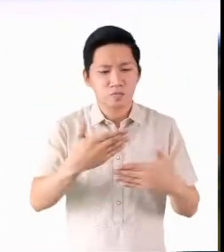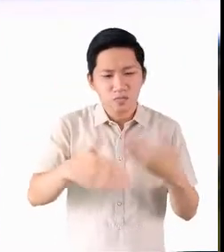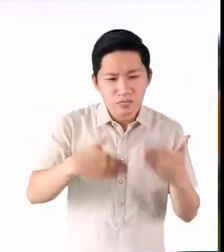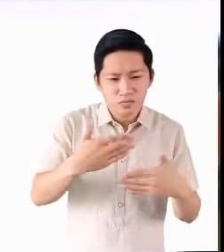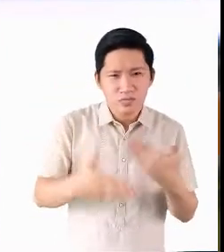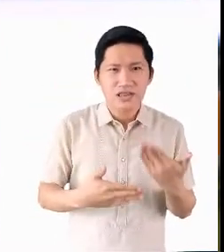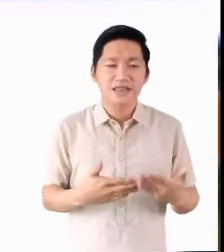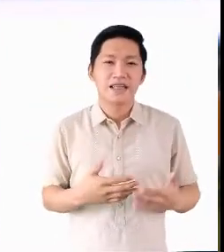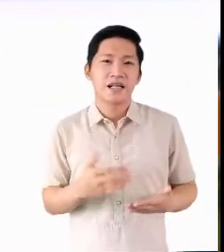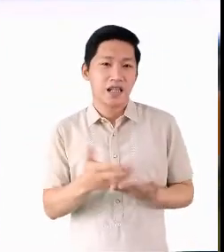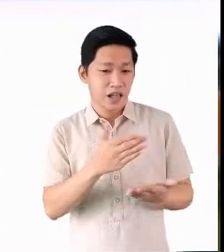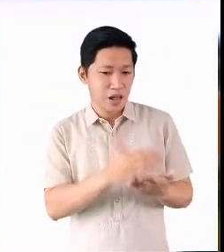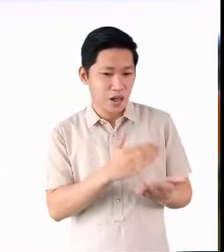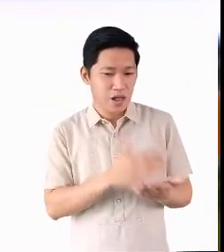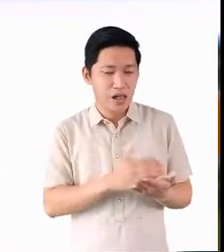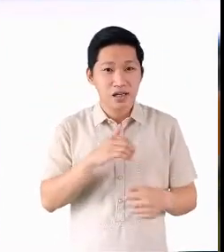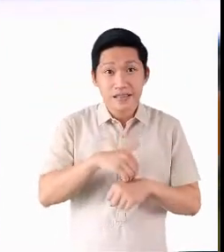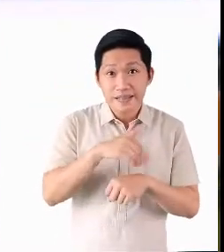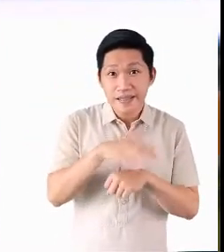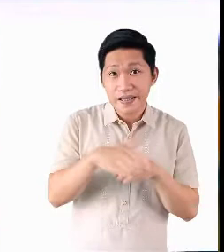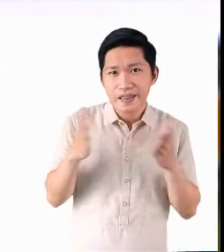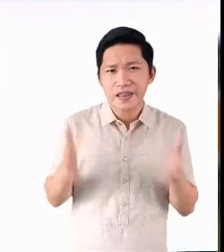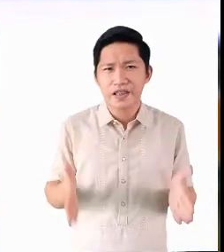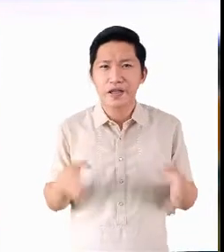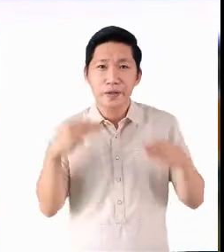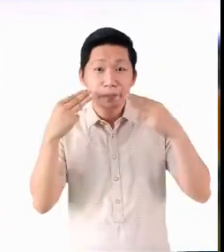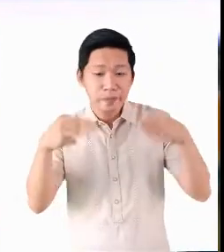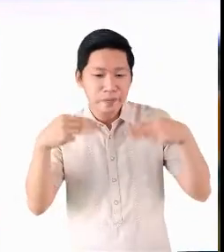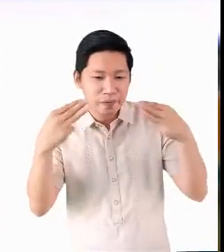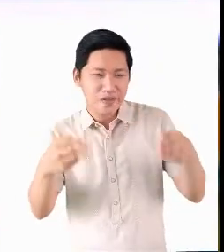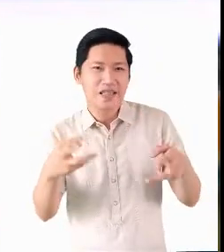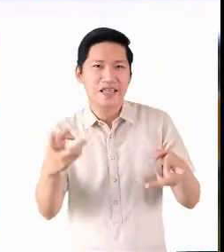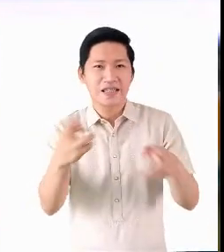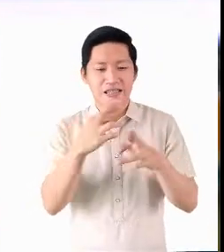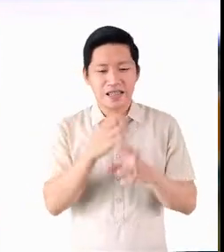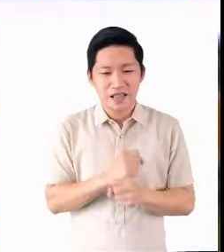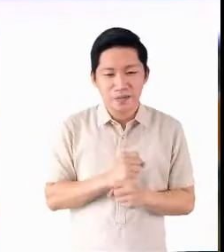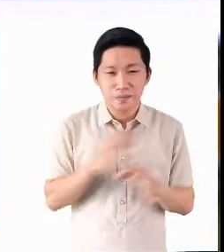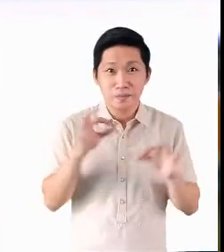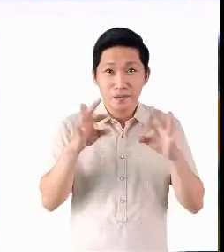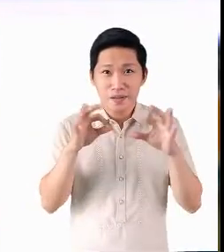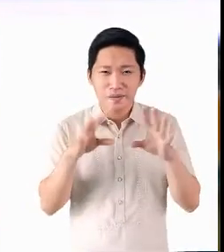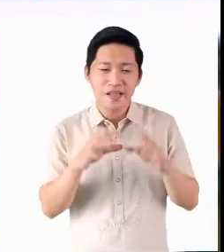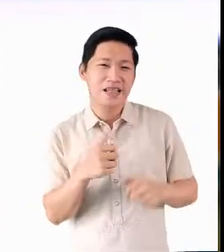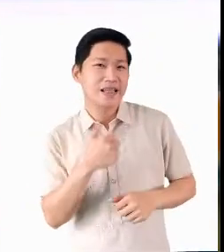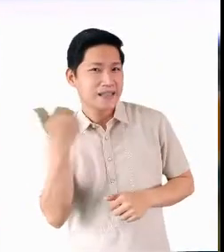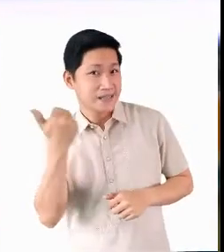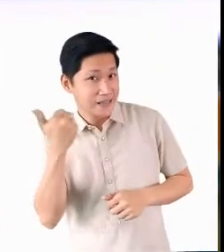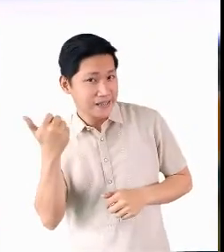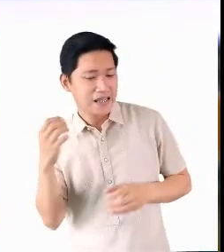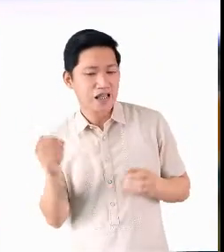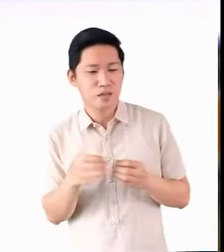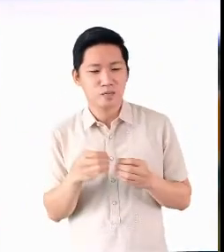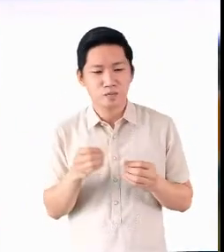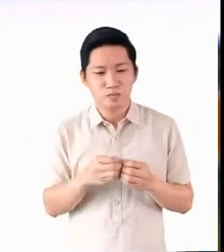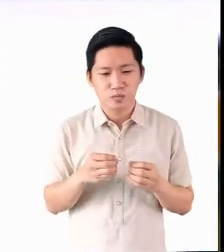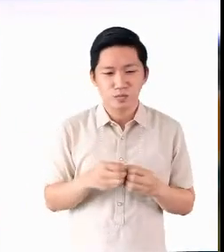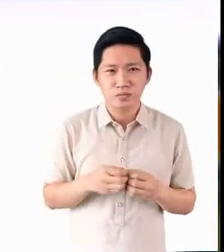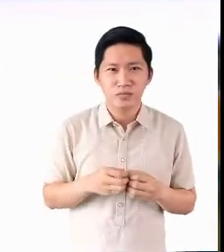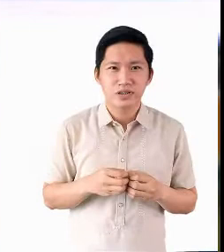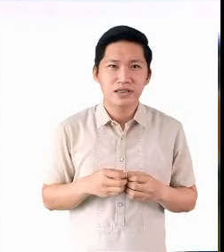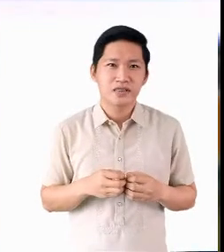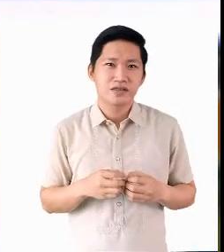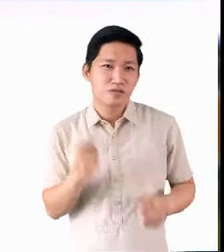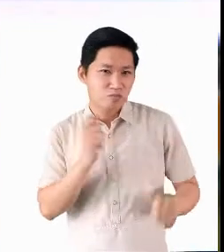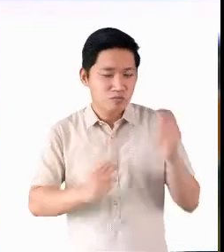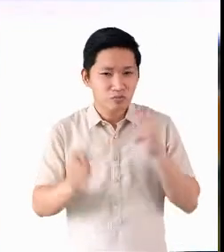same elements, such as sender, message, receiver, feedback, etc., can pose a threat to